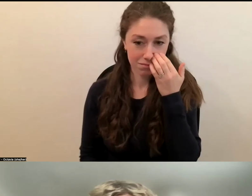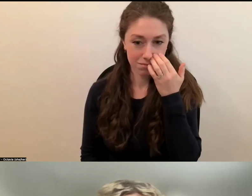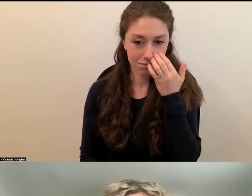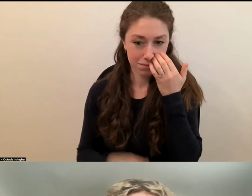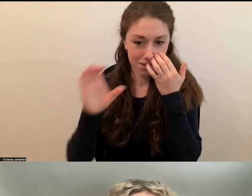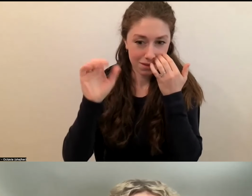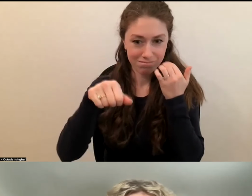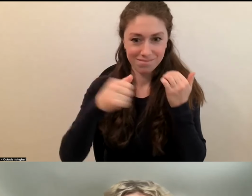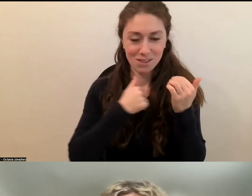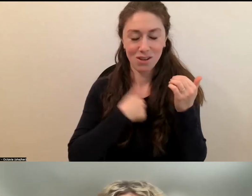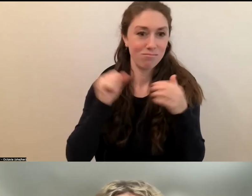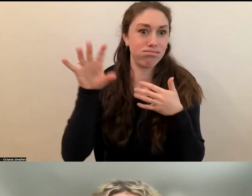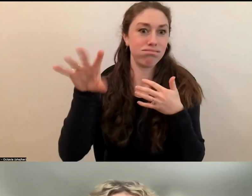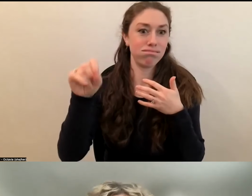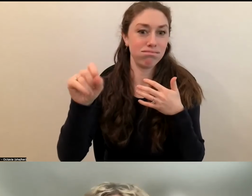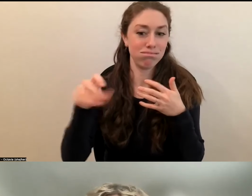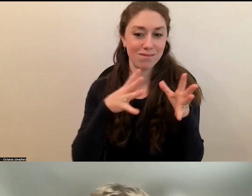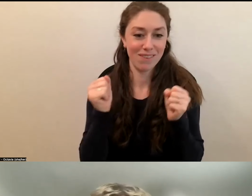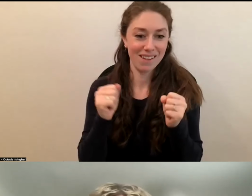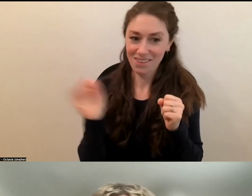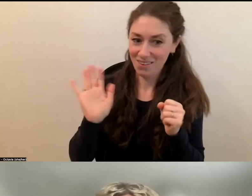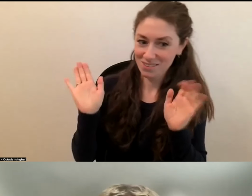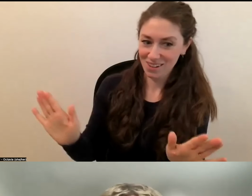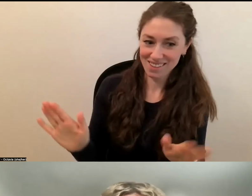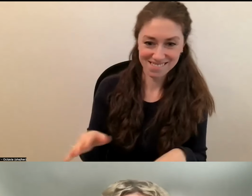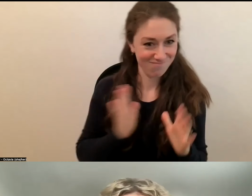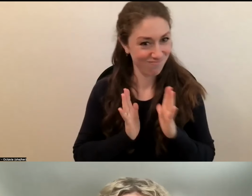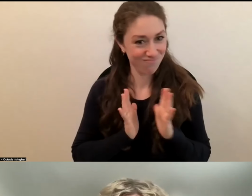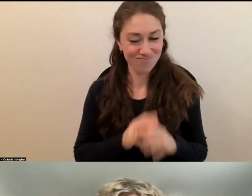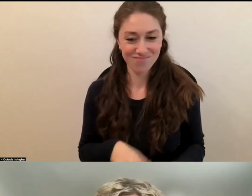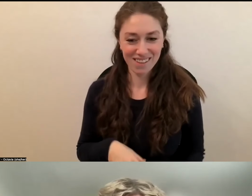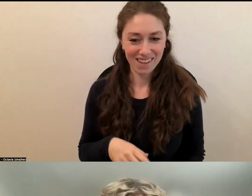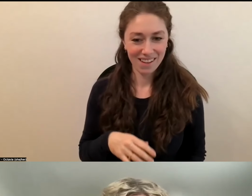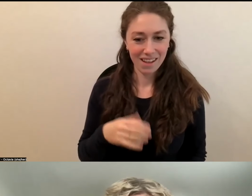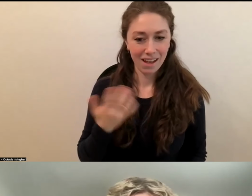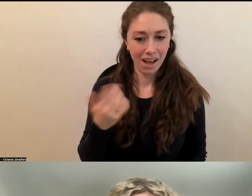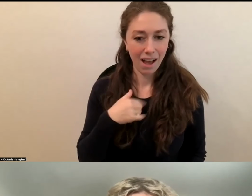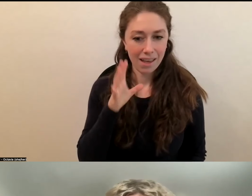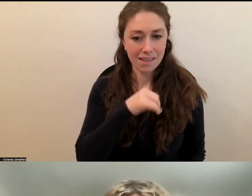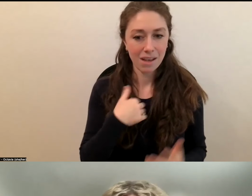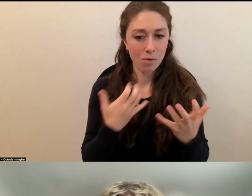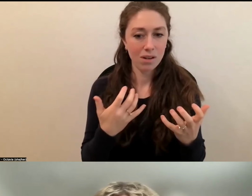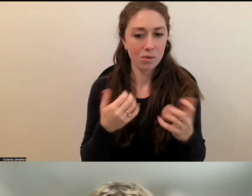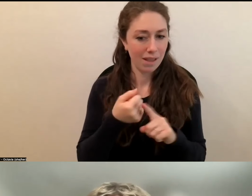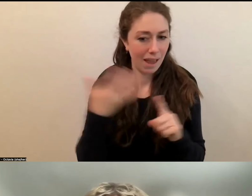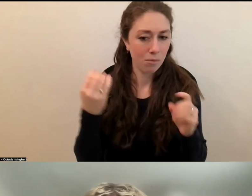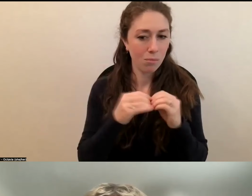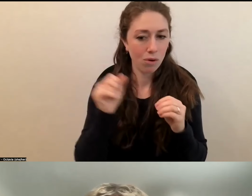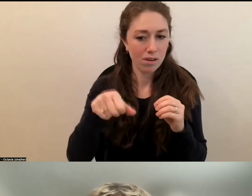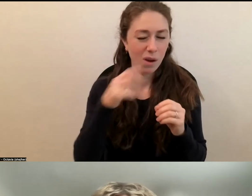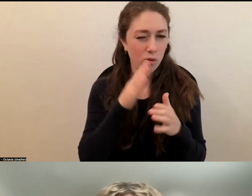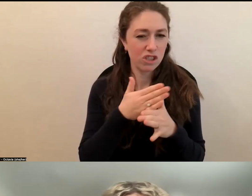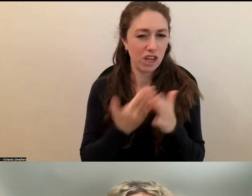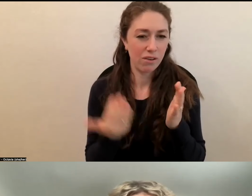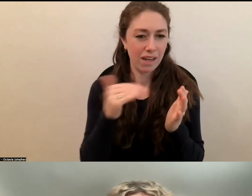for the lightning round. That's great. Info. Working. But yeah, I guess I would like to elaborate more. I'm going to just reshare